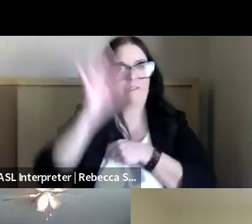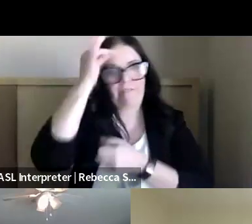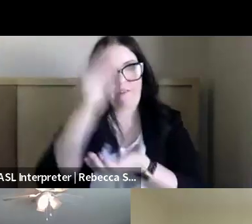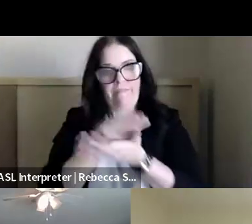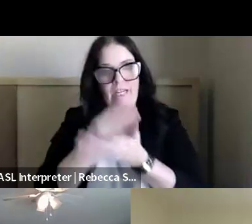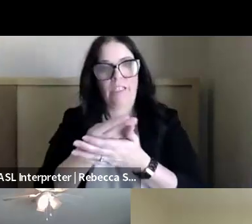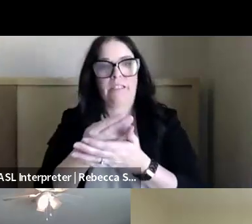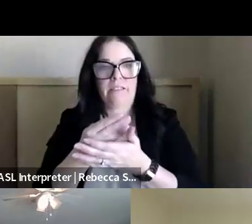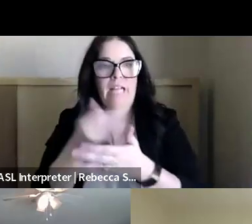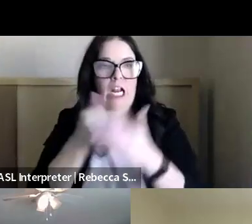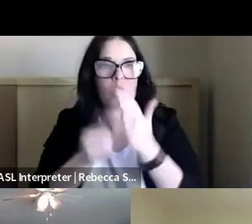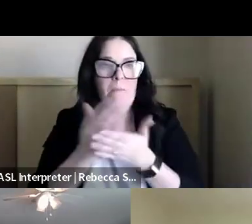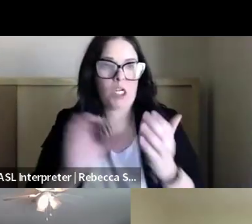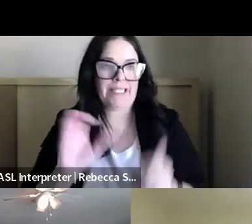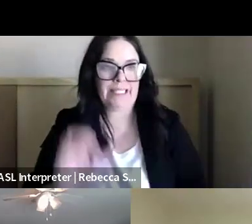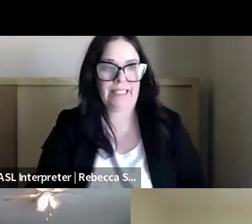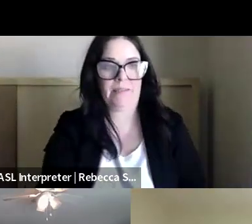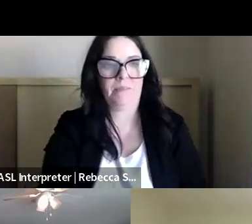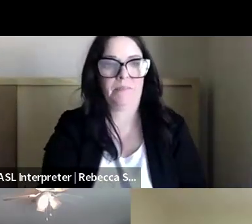of the Rehabilitation Act.